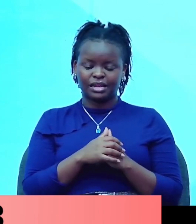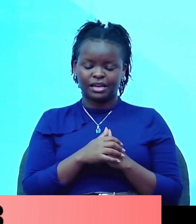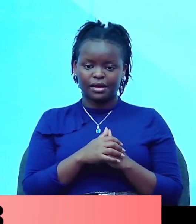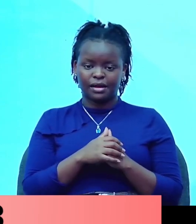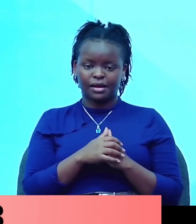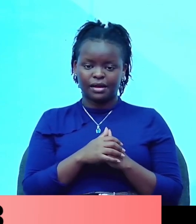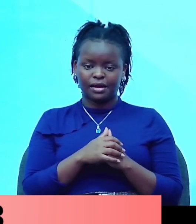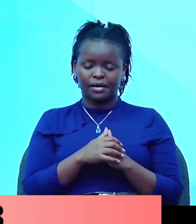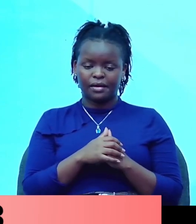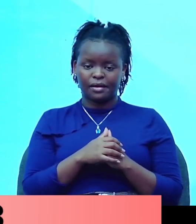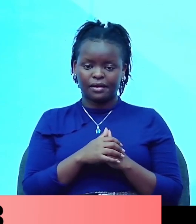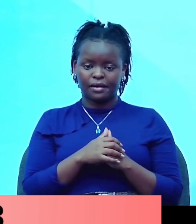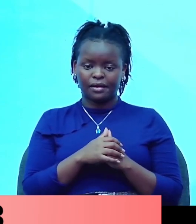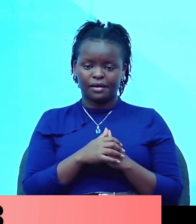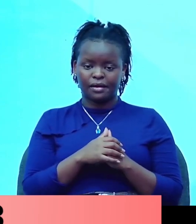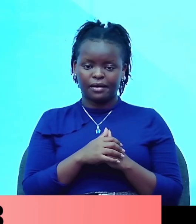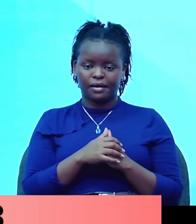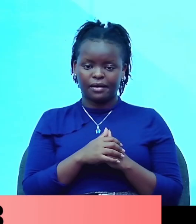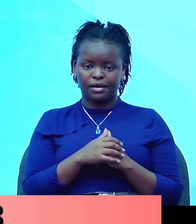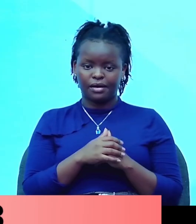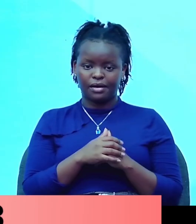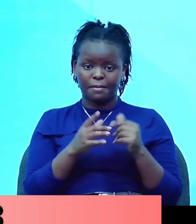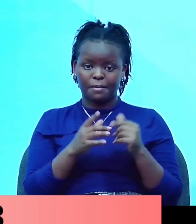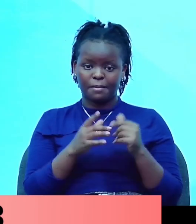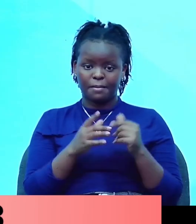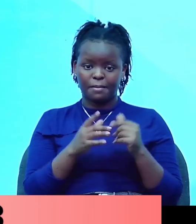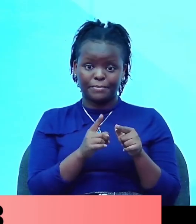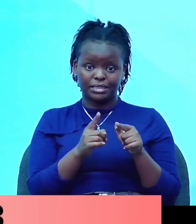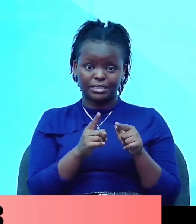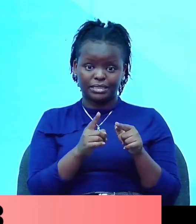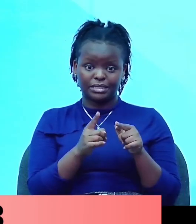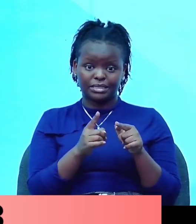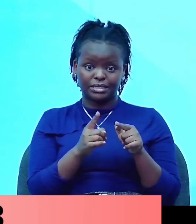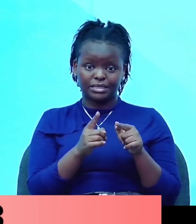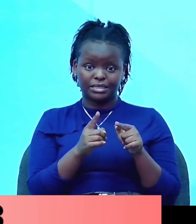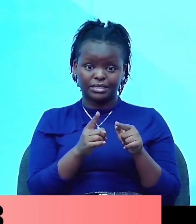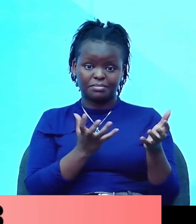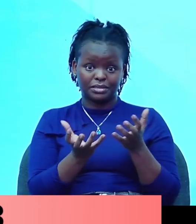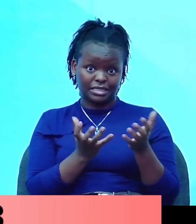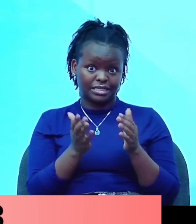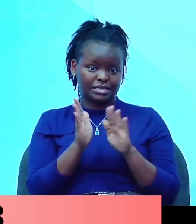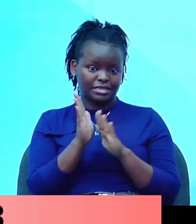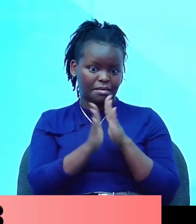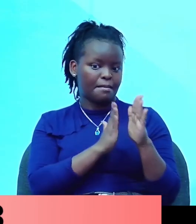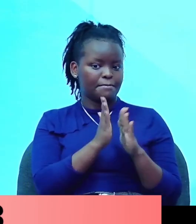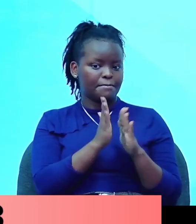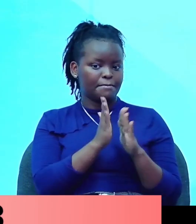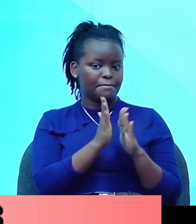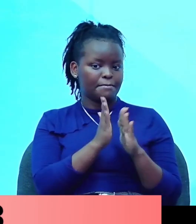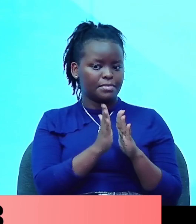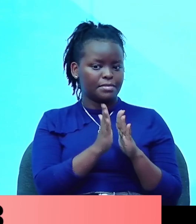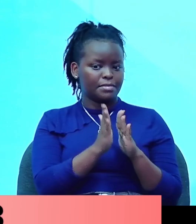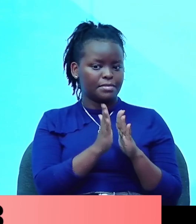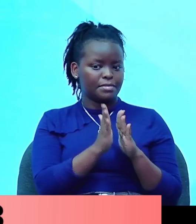But these two grand prizes, I would like to know, why exactly did you